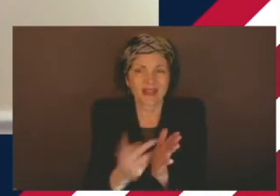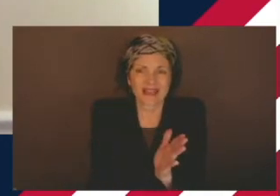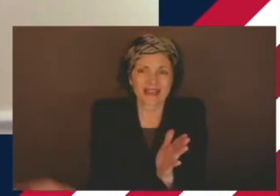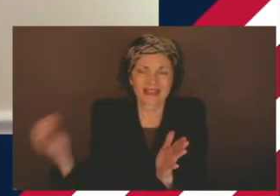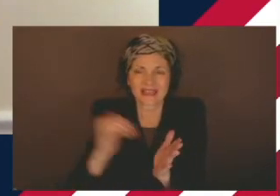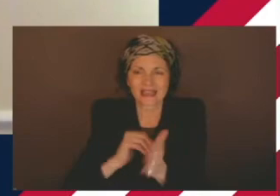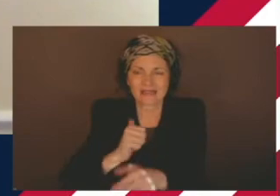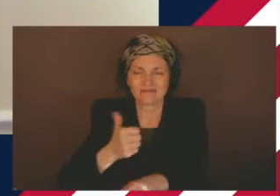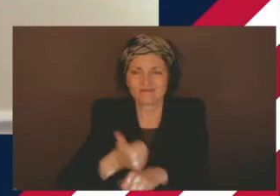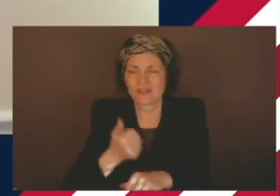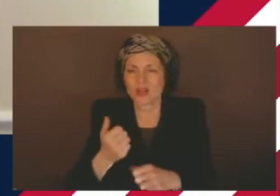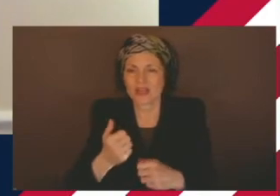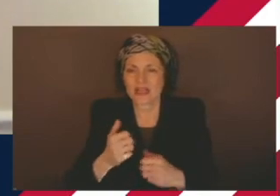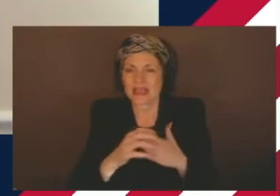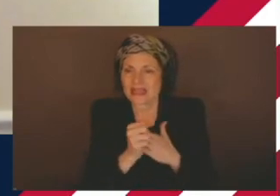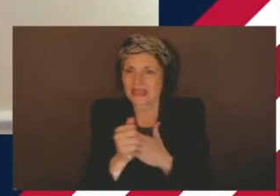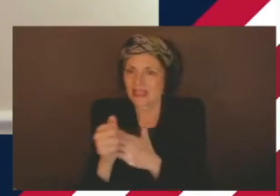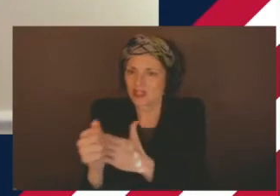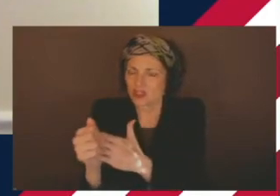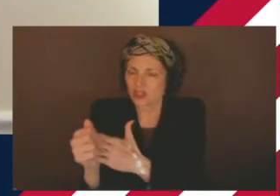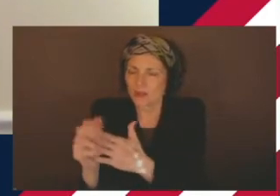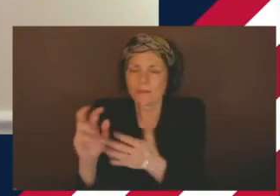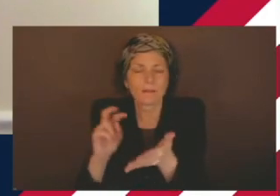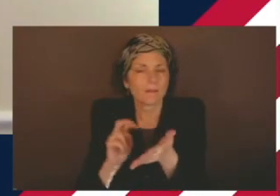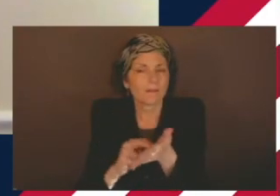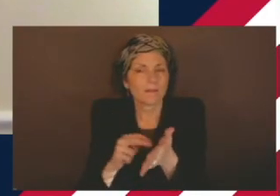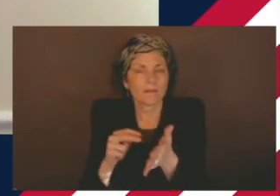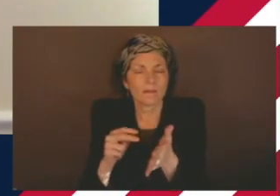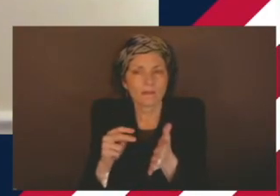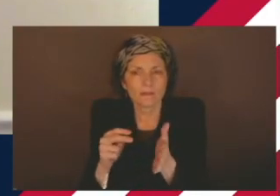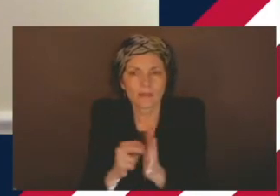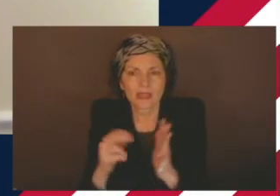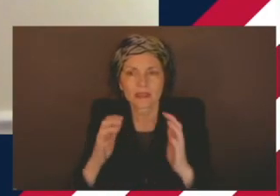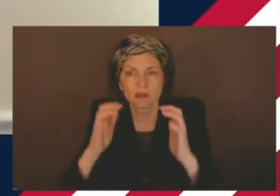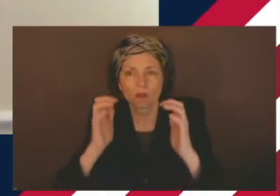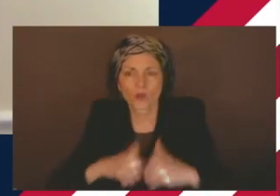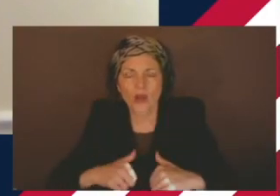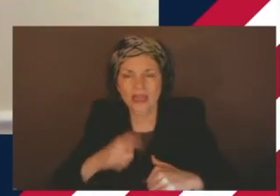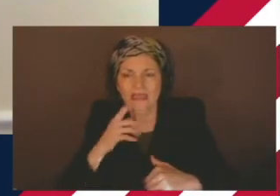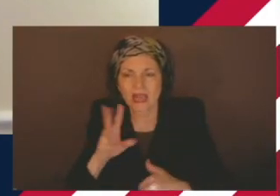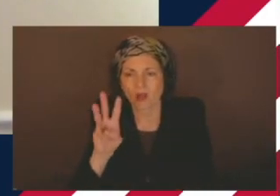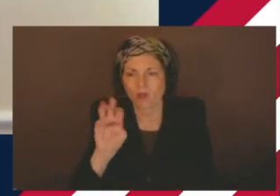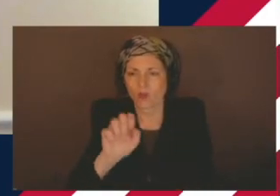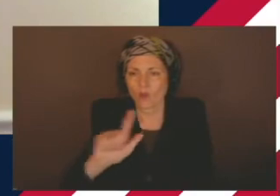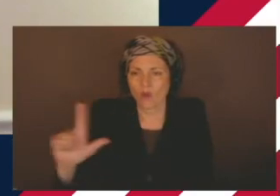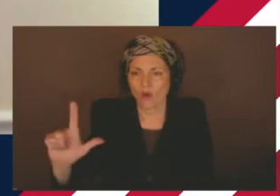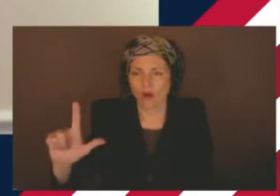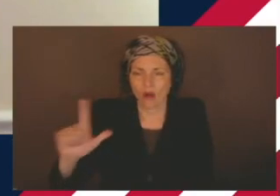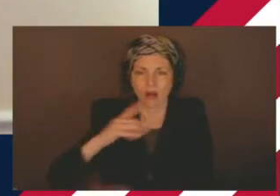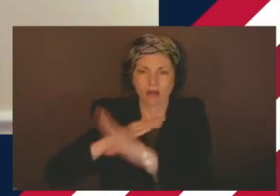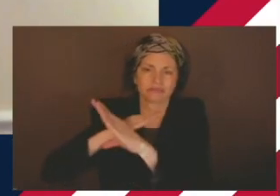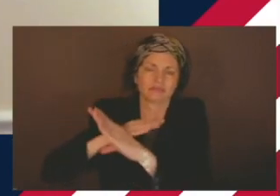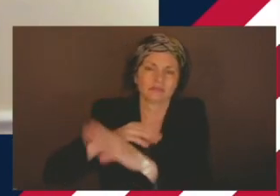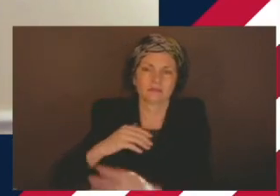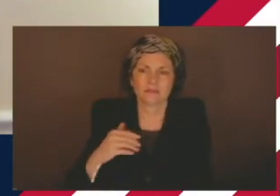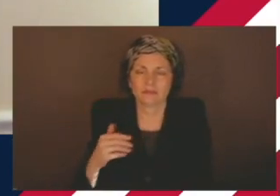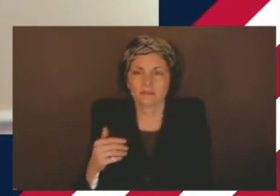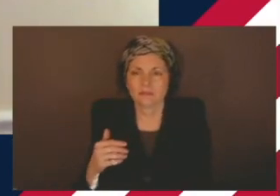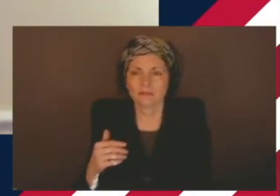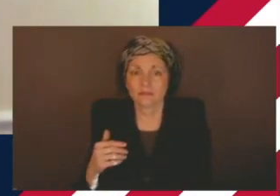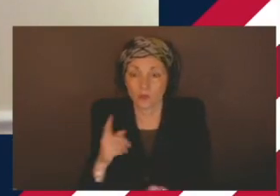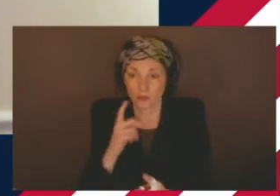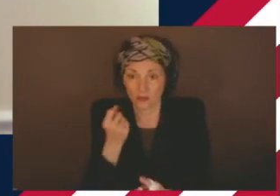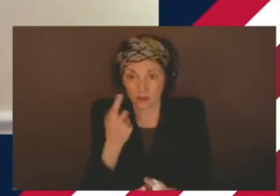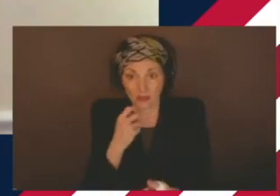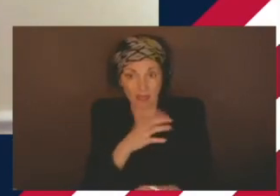Wall between domestic and foreign policy. As my mentor, Bill Burns, has said, the power of our example is